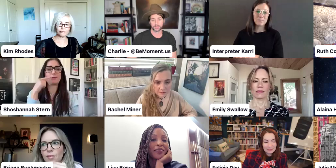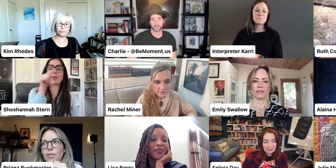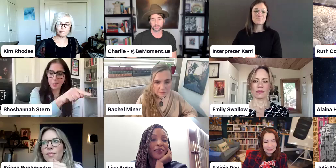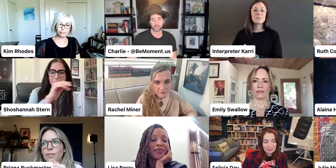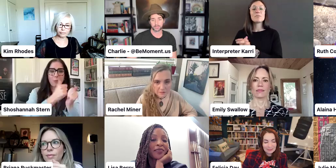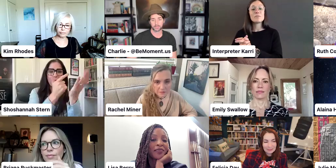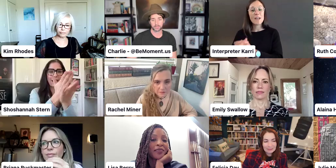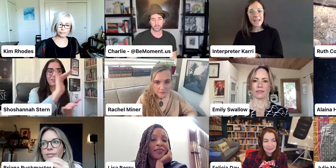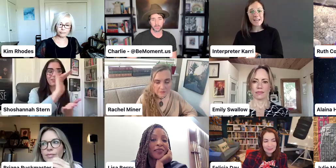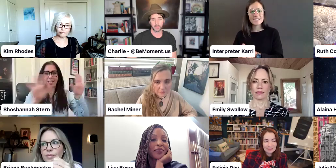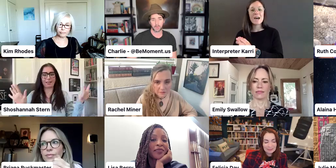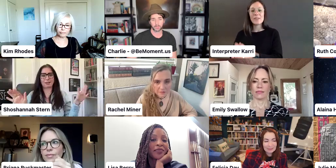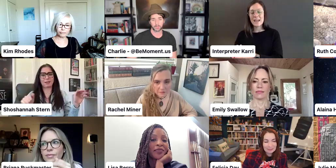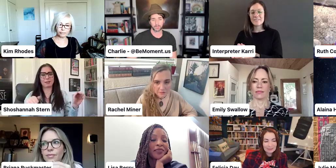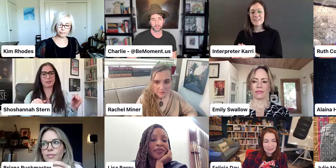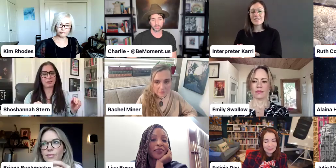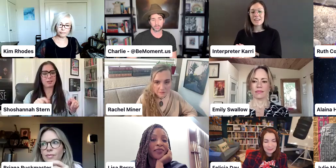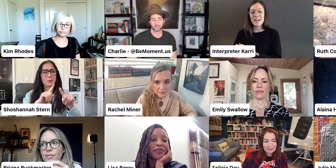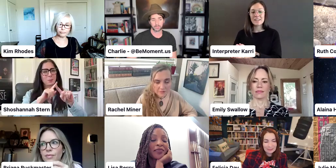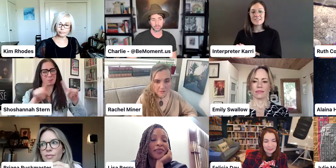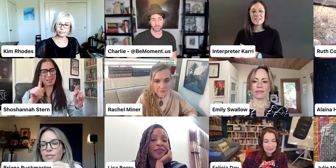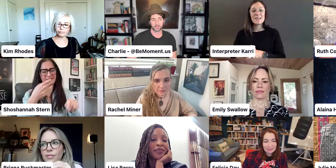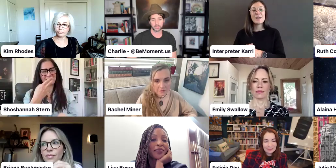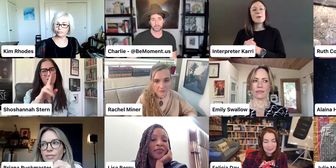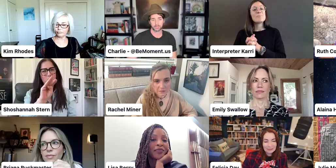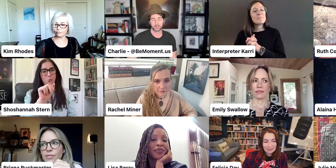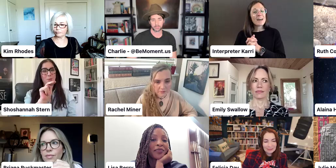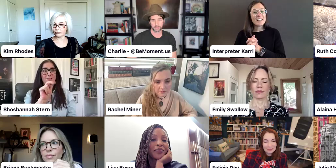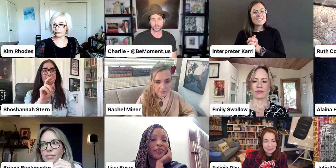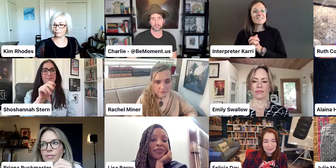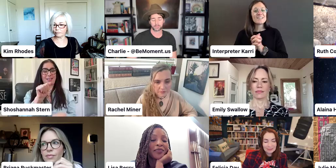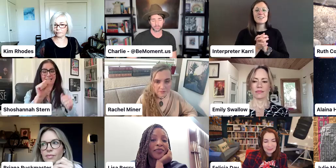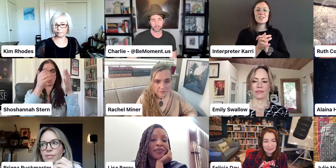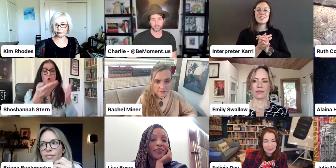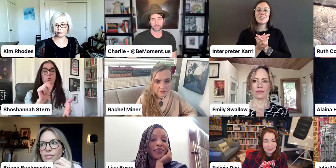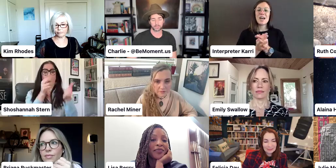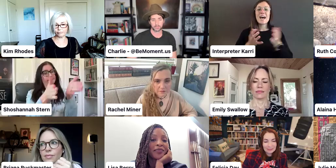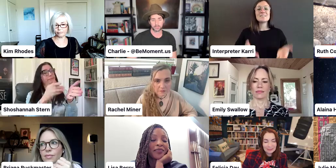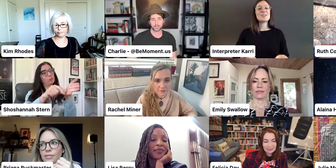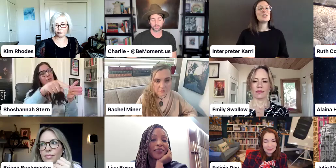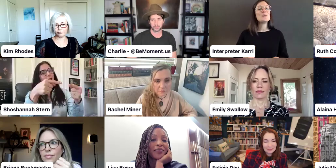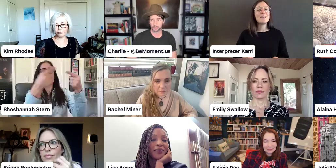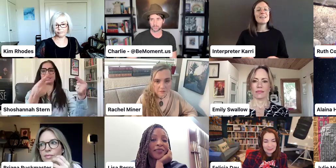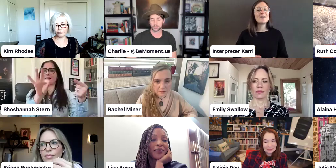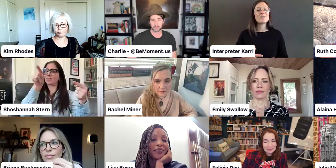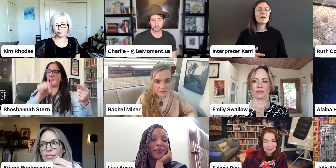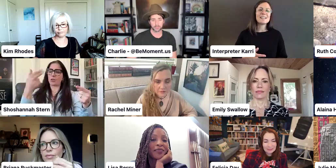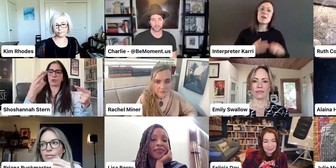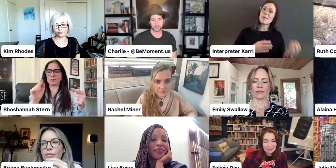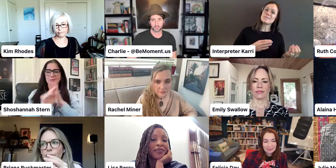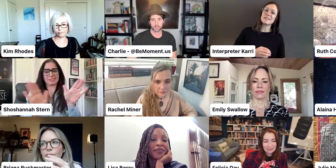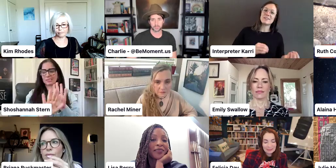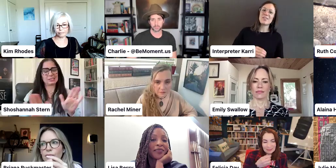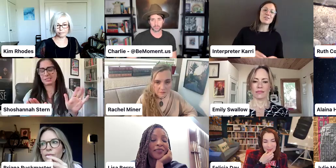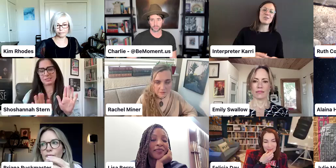them and how they navigate that. But as a human, writing